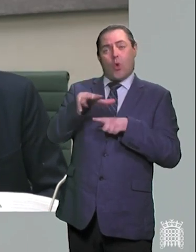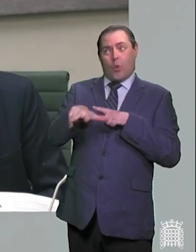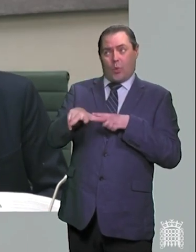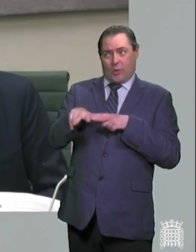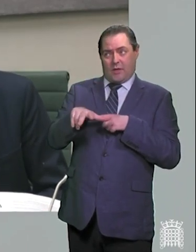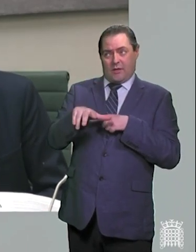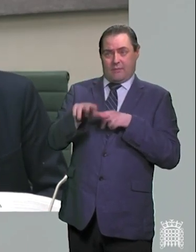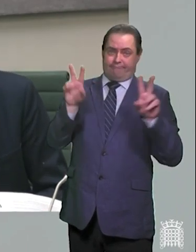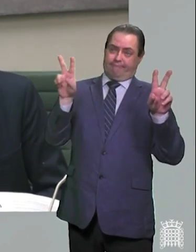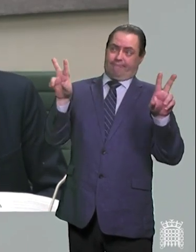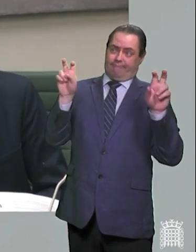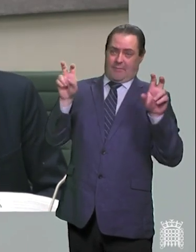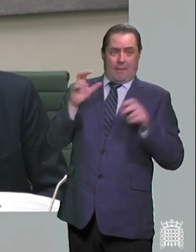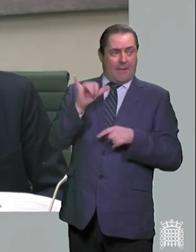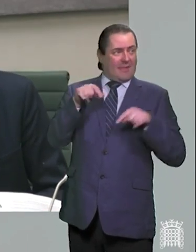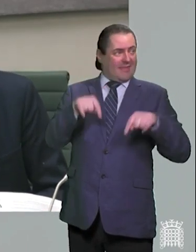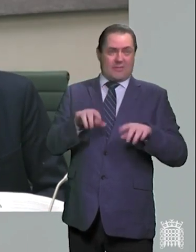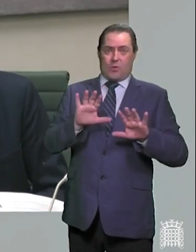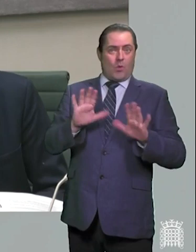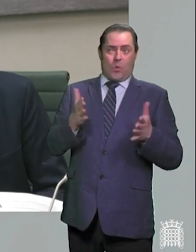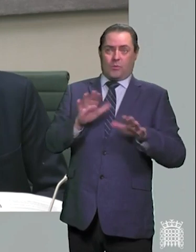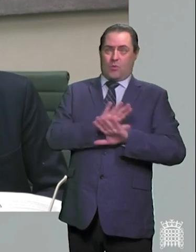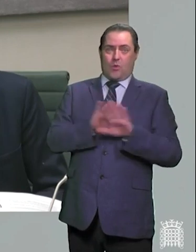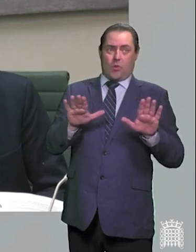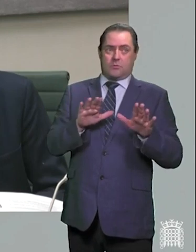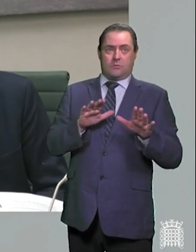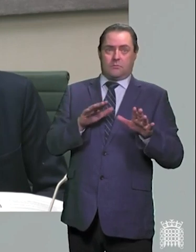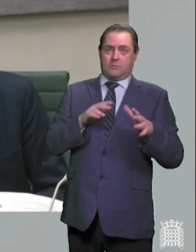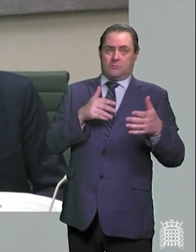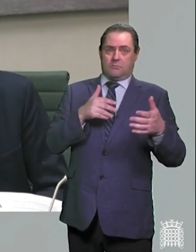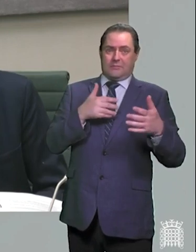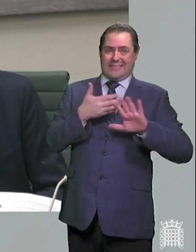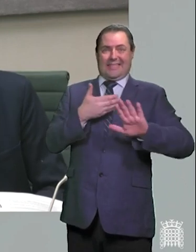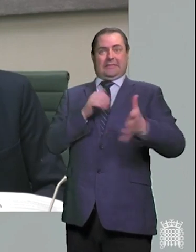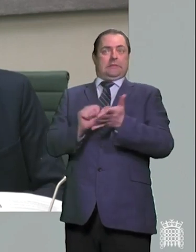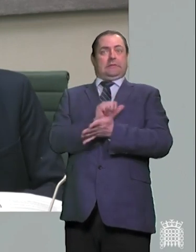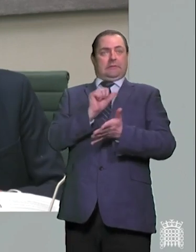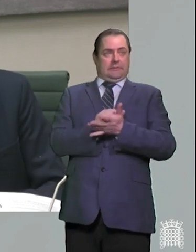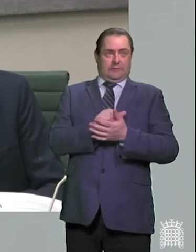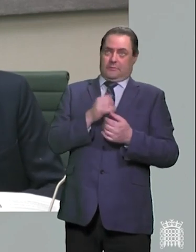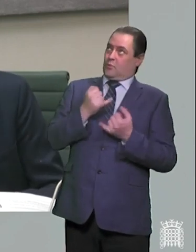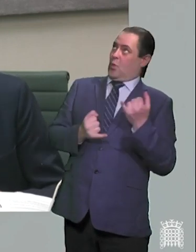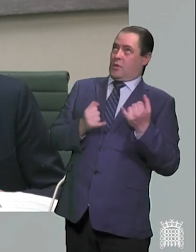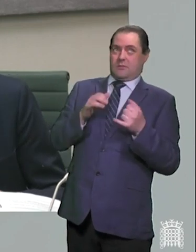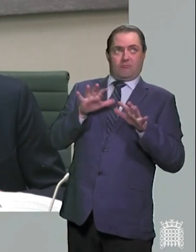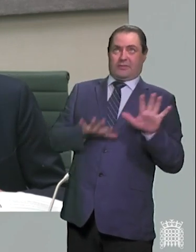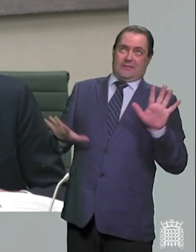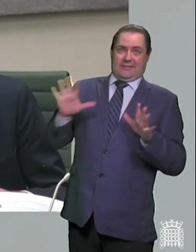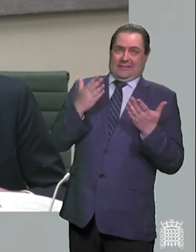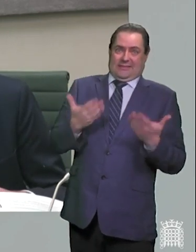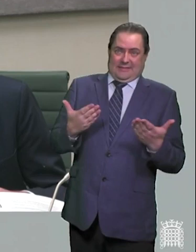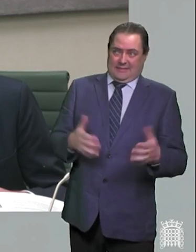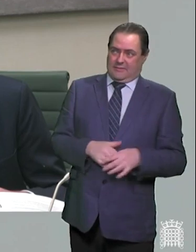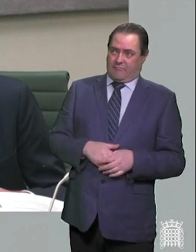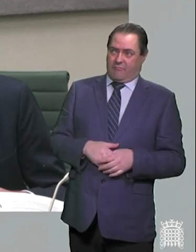and I quote, probably the most unsocially distanced gathering in the UK right now, unquote. At paragraph 63 of your